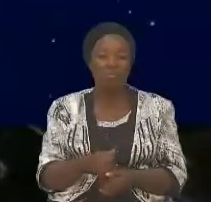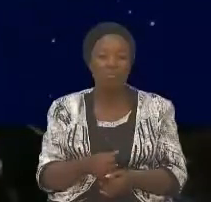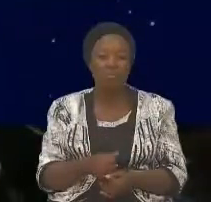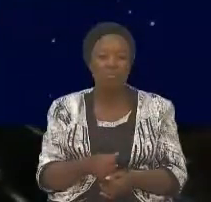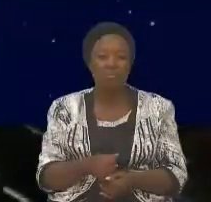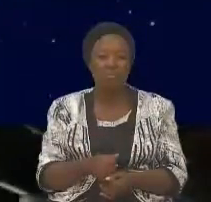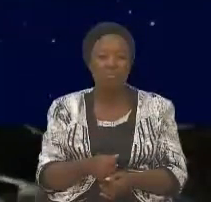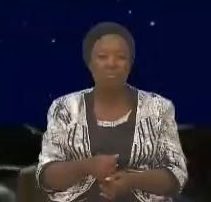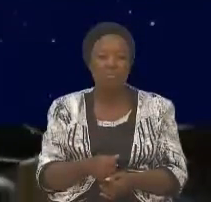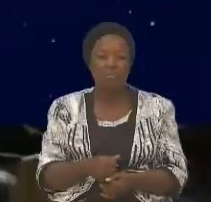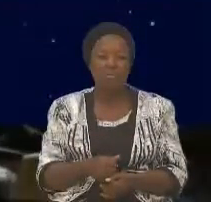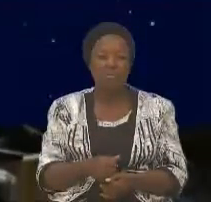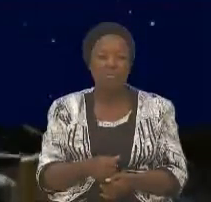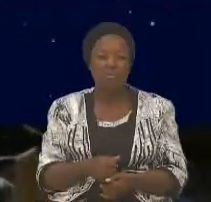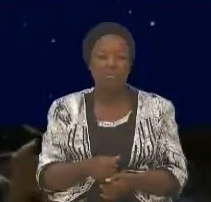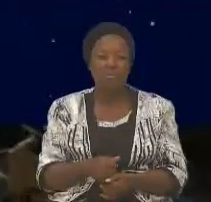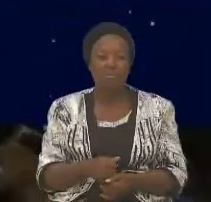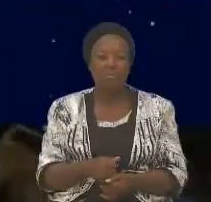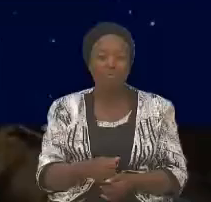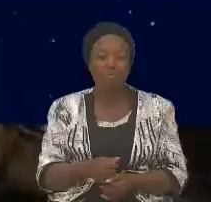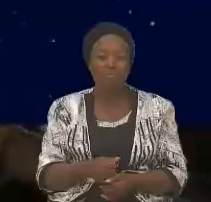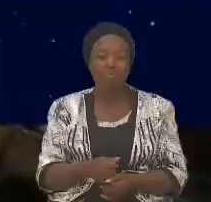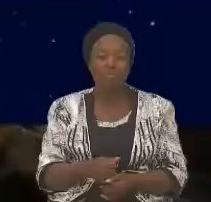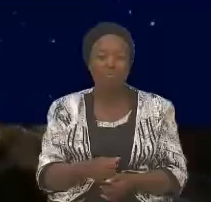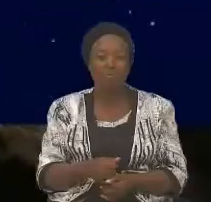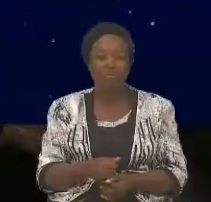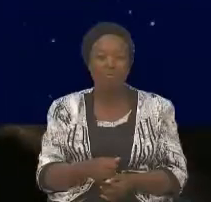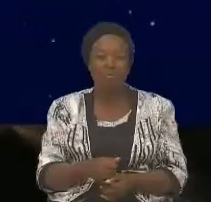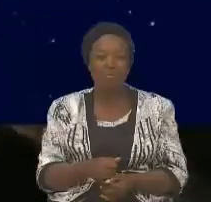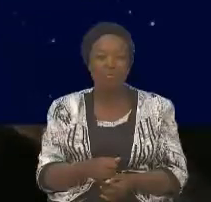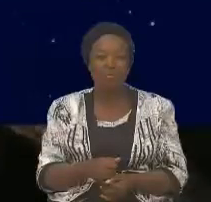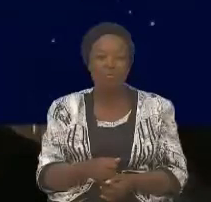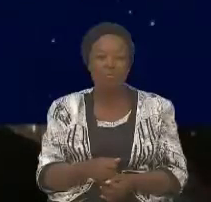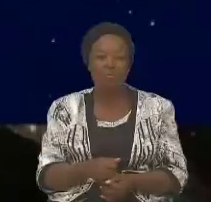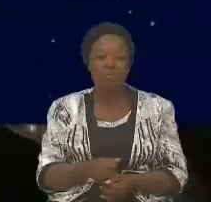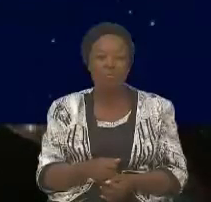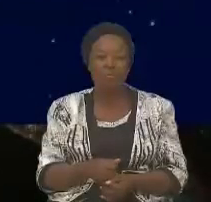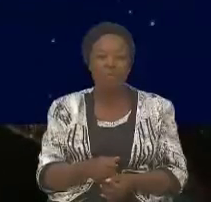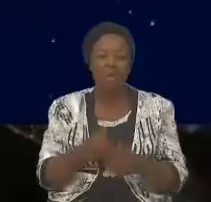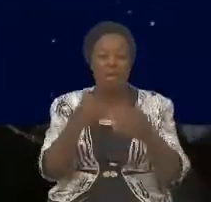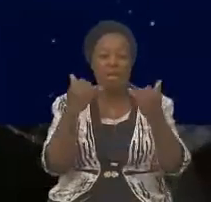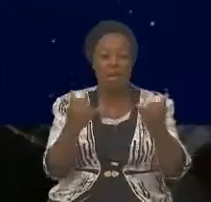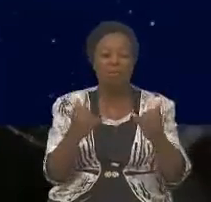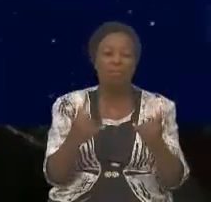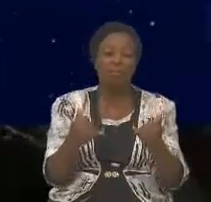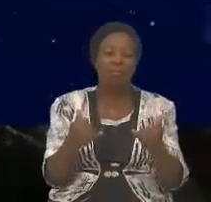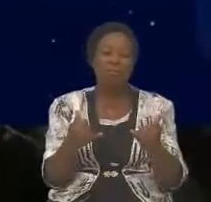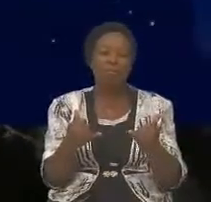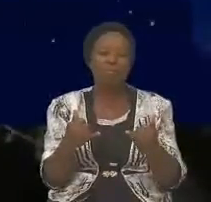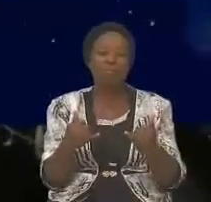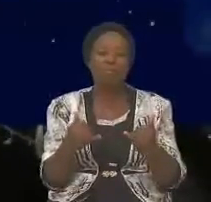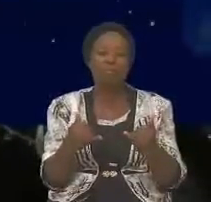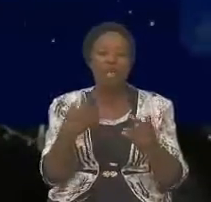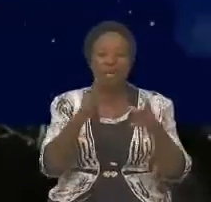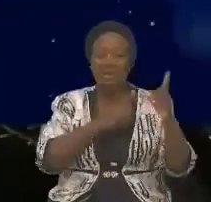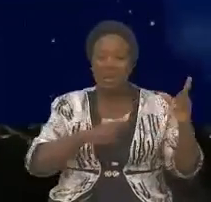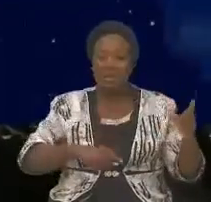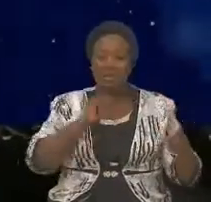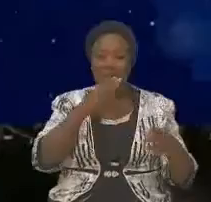Thank you. God bless you. Now, the Lord is my healer. The Lord is my